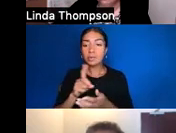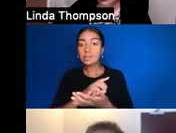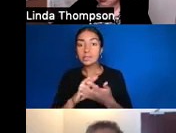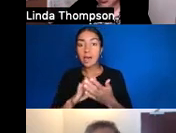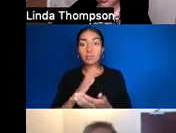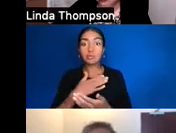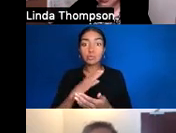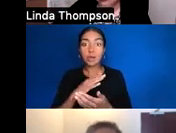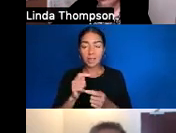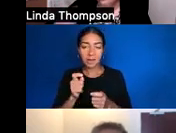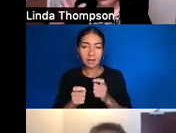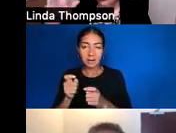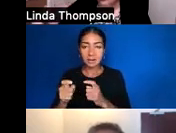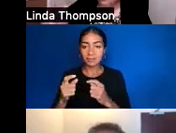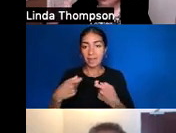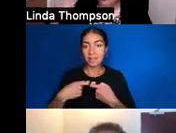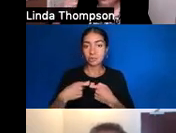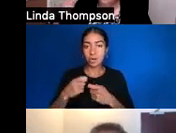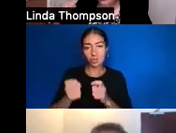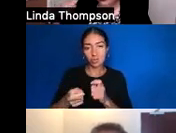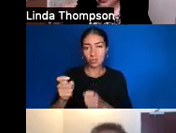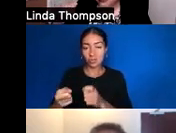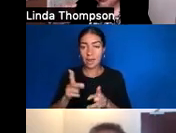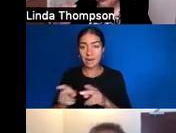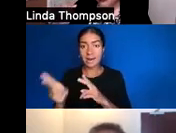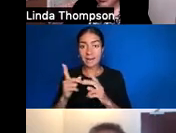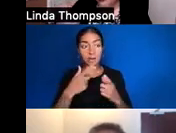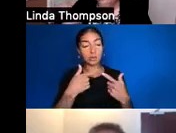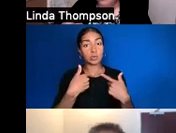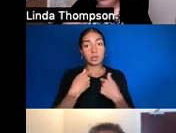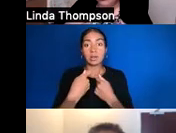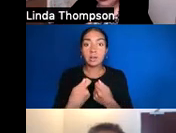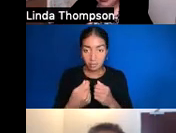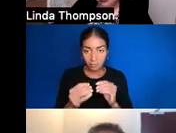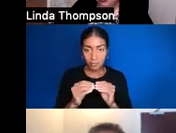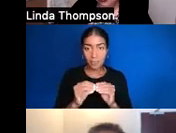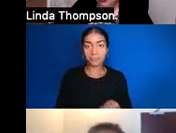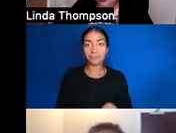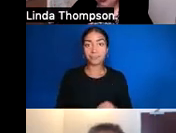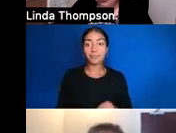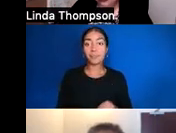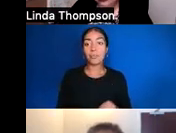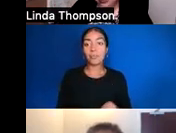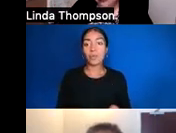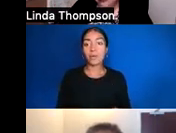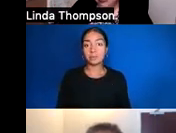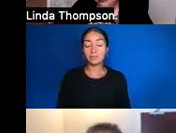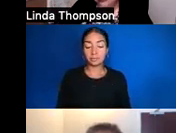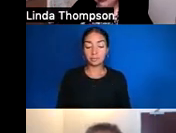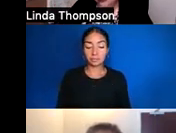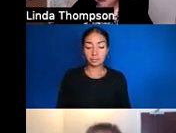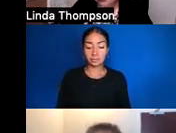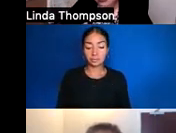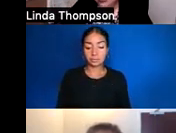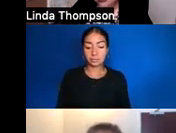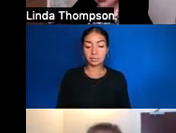it electronically to pull you in. And although the words, I think, to